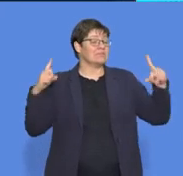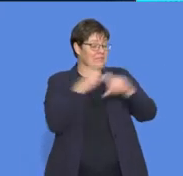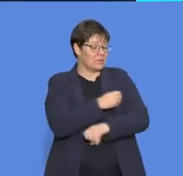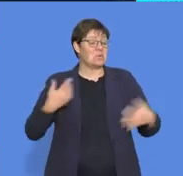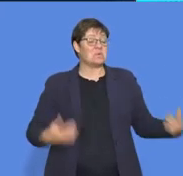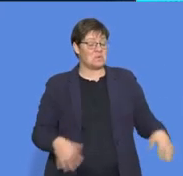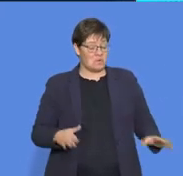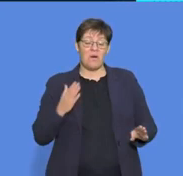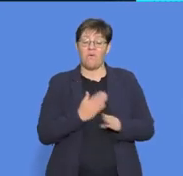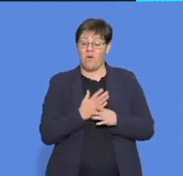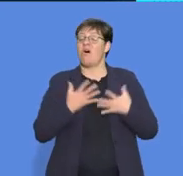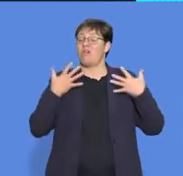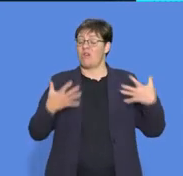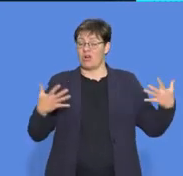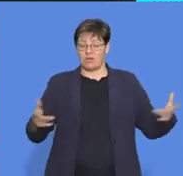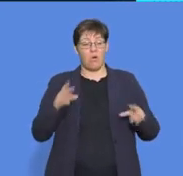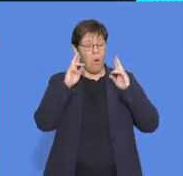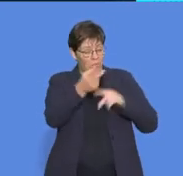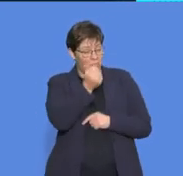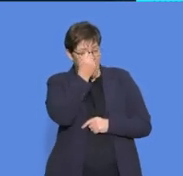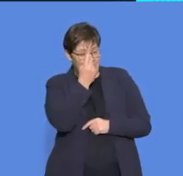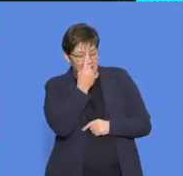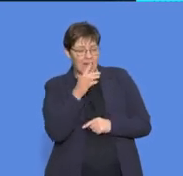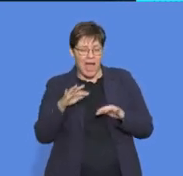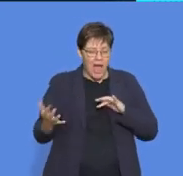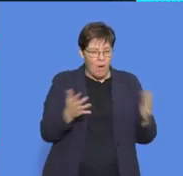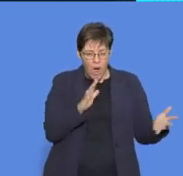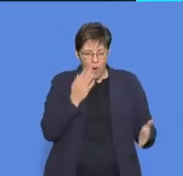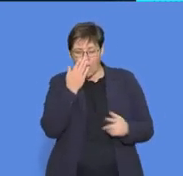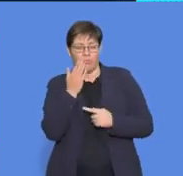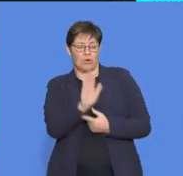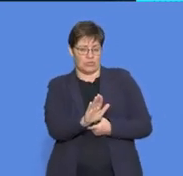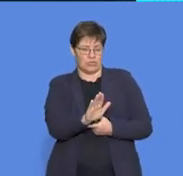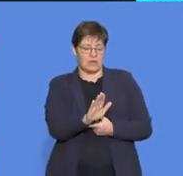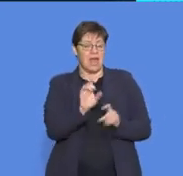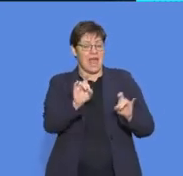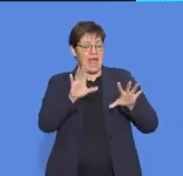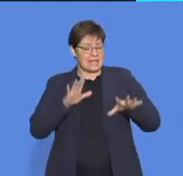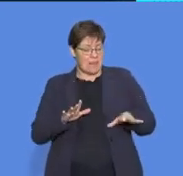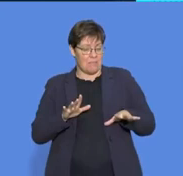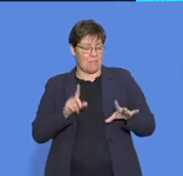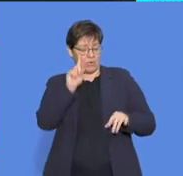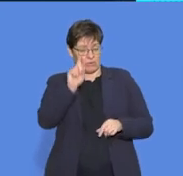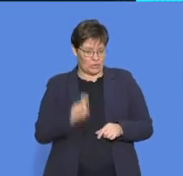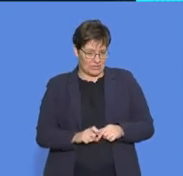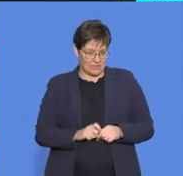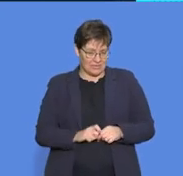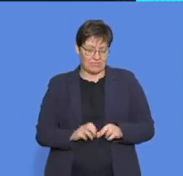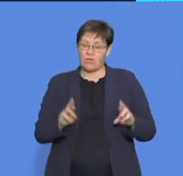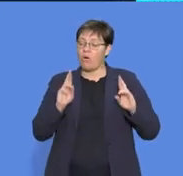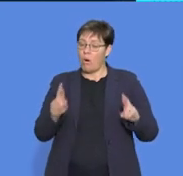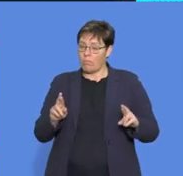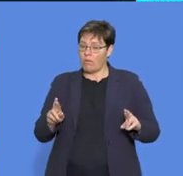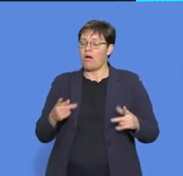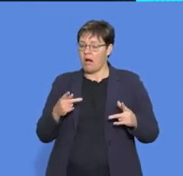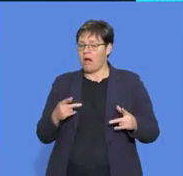Okay, so that was a pretty intense session. We did a lot of work. I hope this helps you to understand how to approach an exam